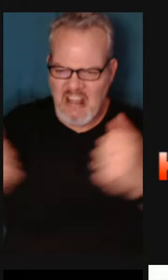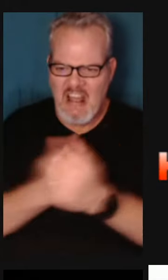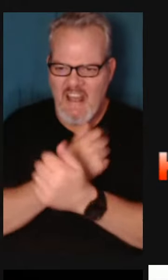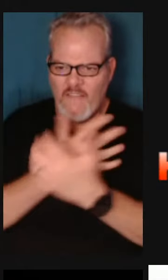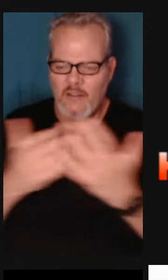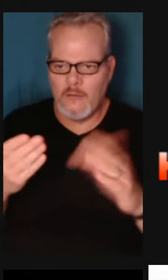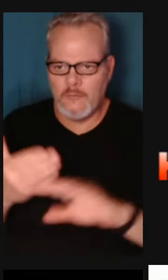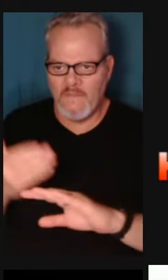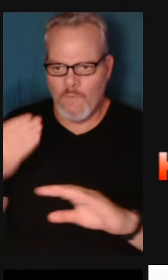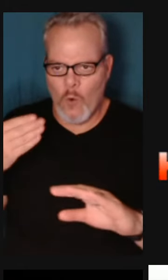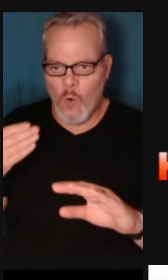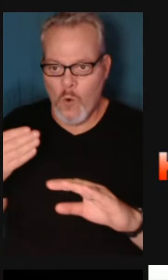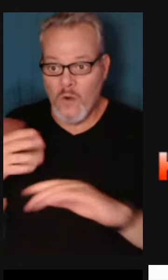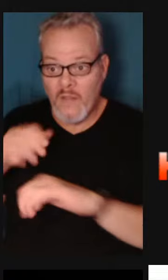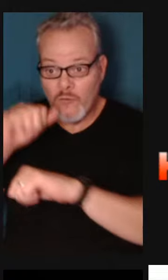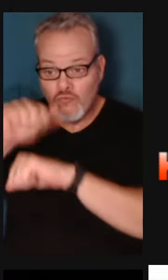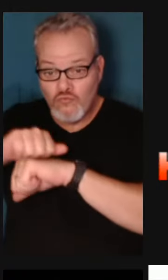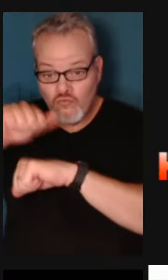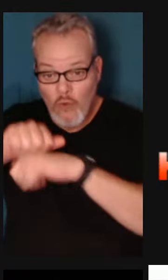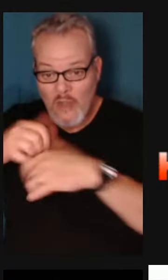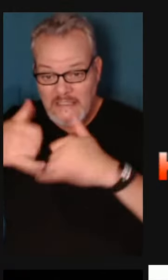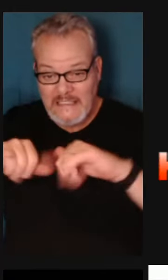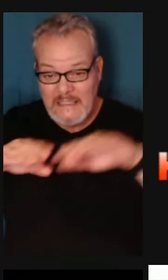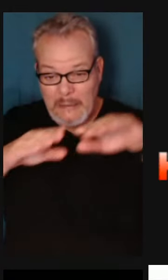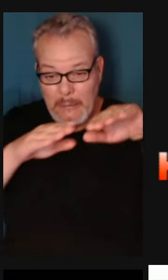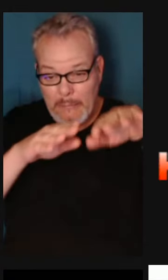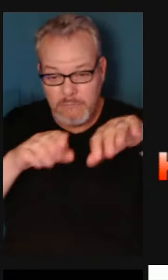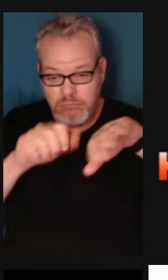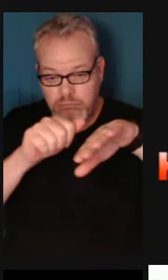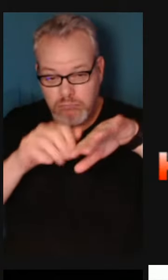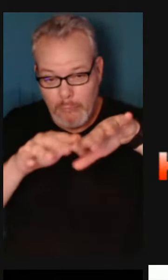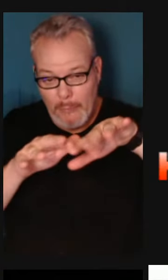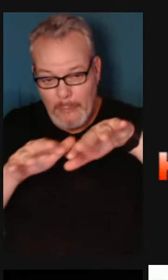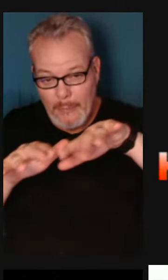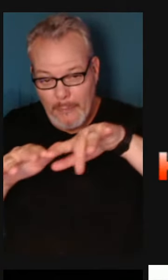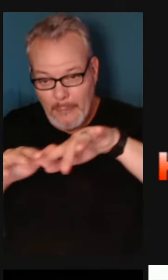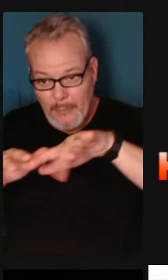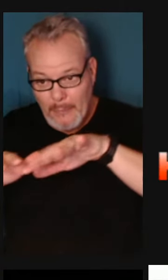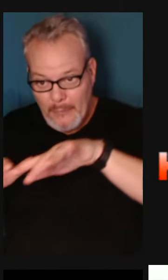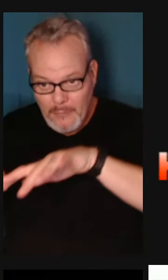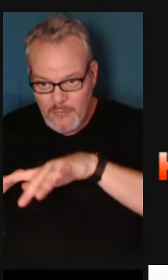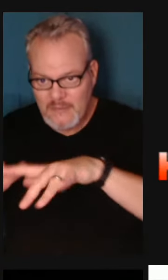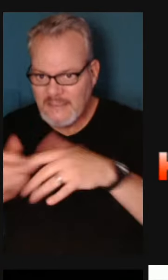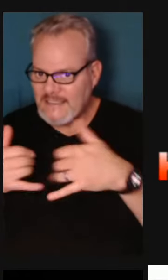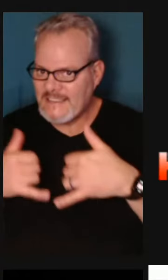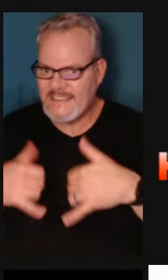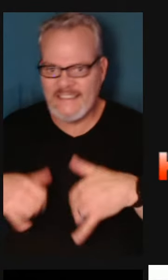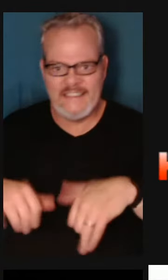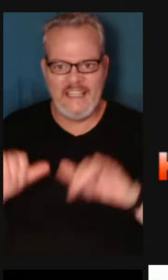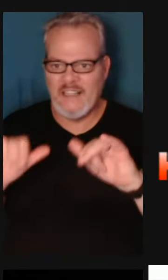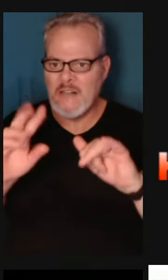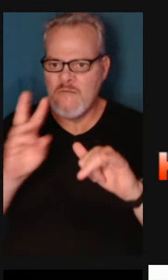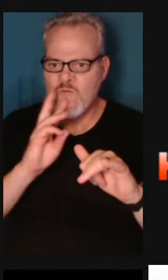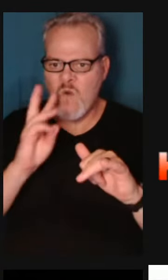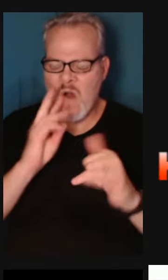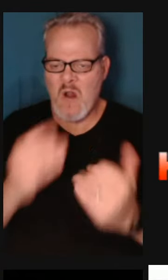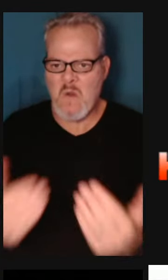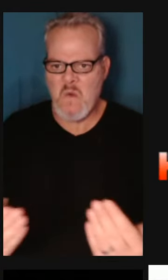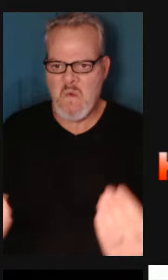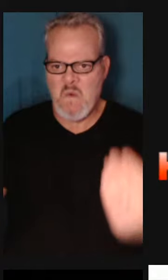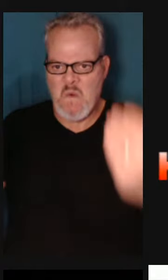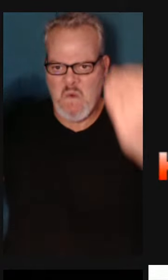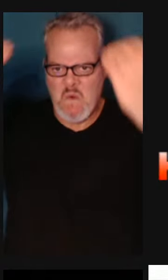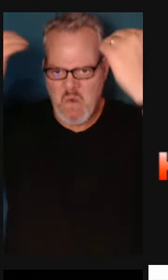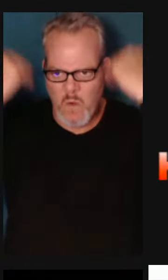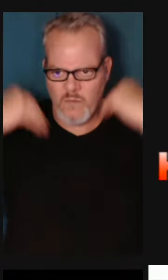the rocks still sliding downward to challenge the mountain of water did not prevail. The wave rose 26